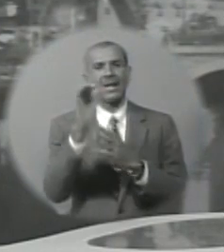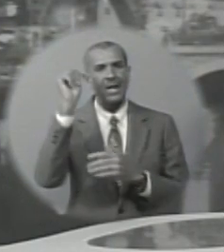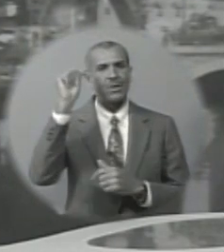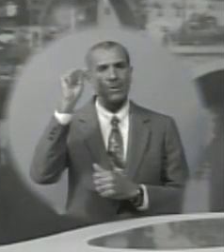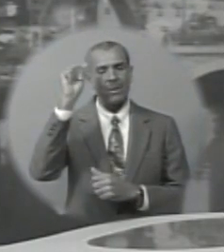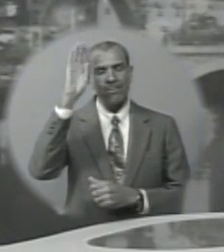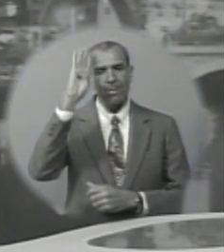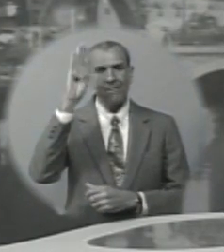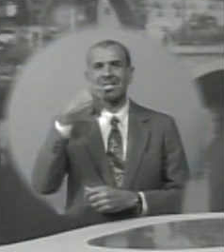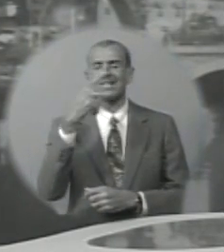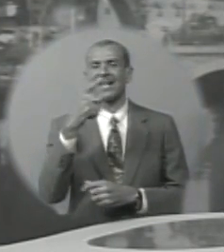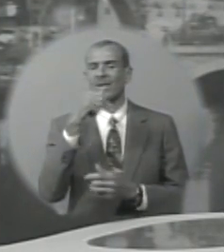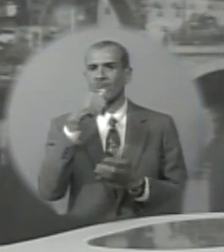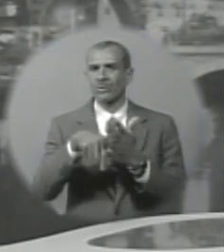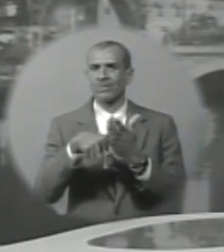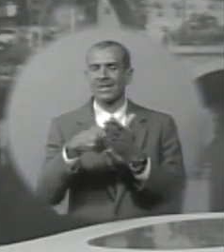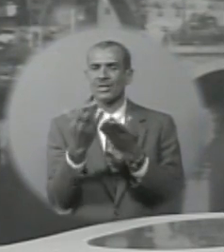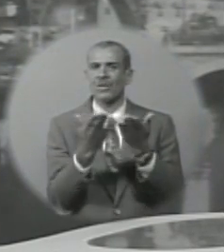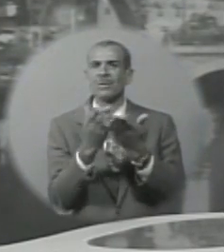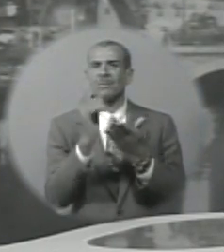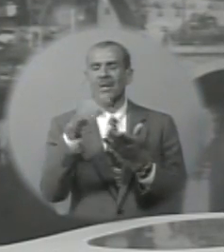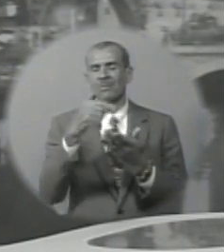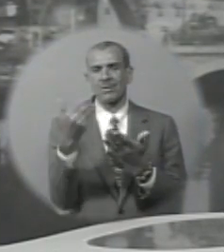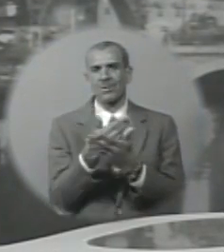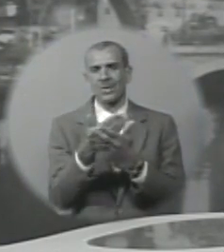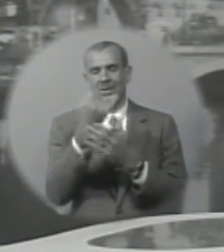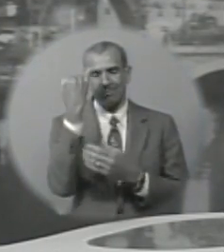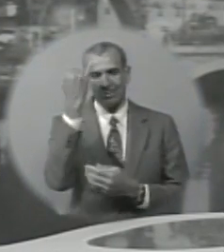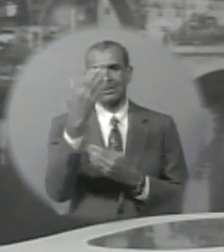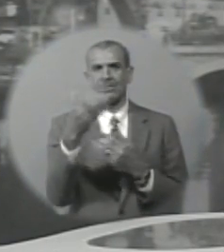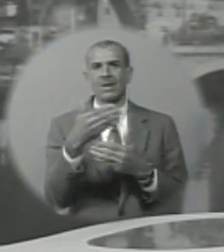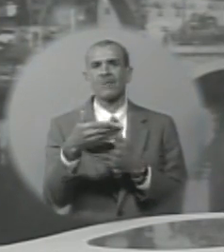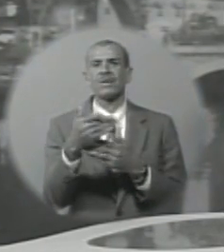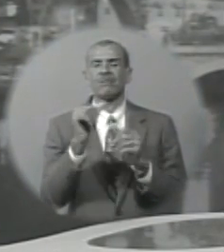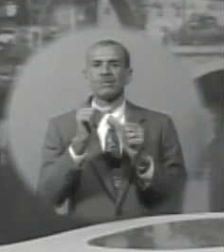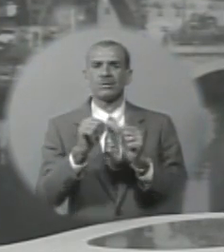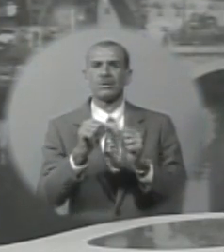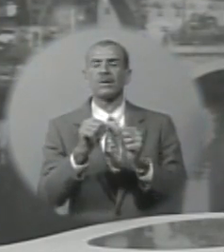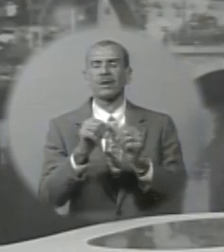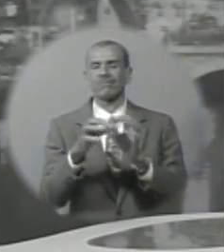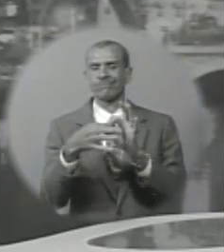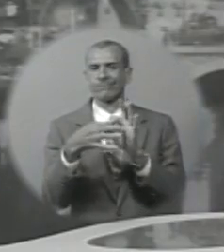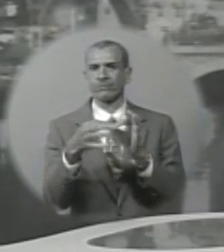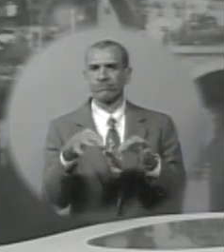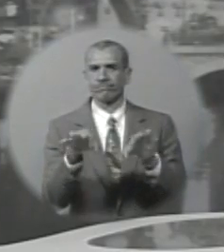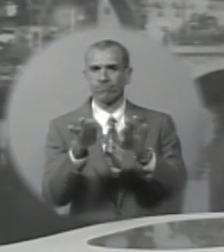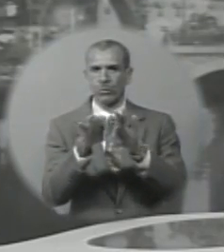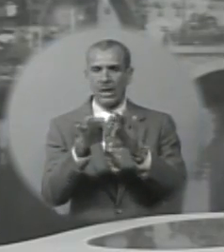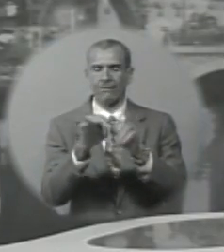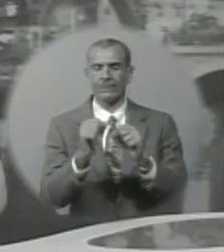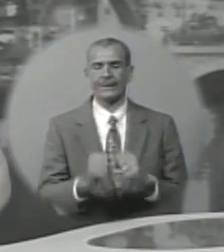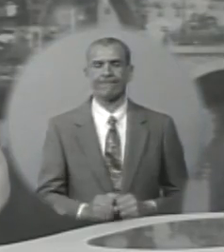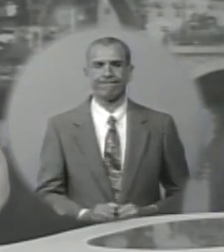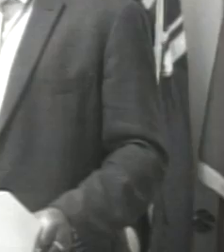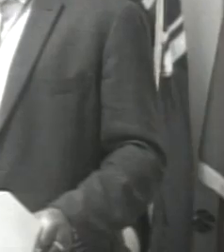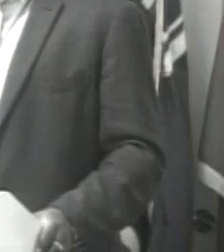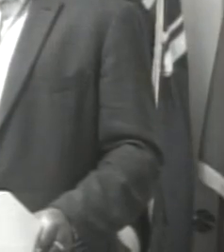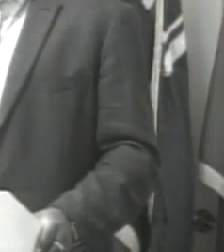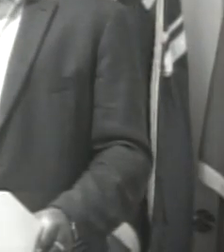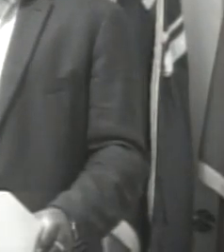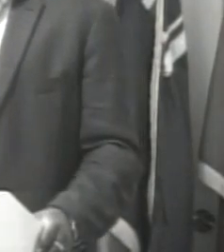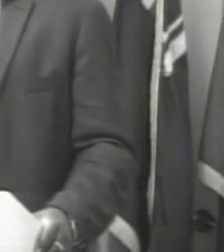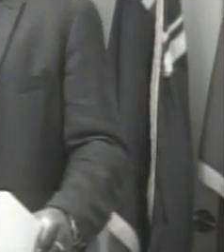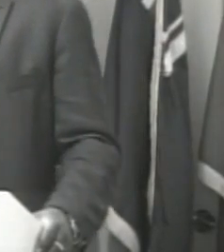says the Postal Service has to be innovative in its approach to ensure that it remains relevant. We are going to have